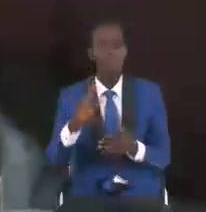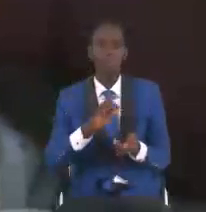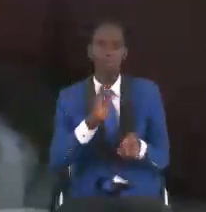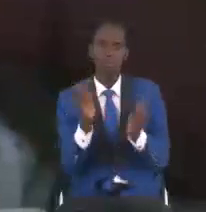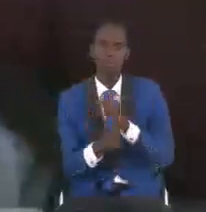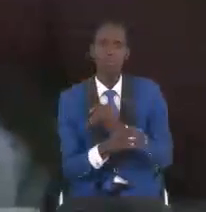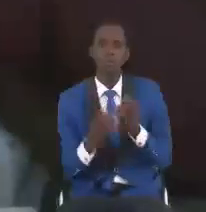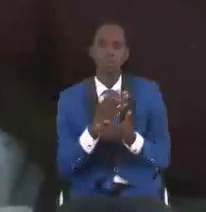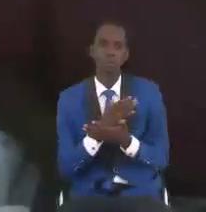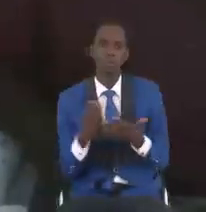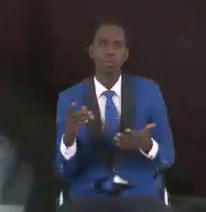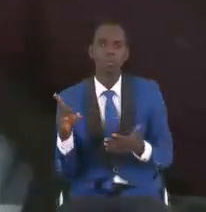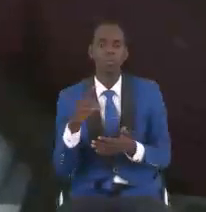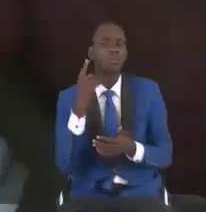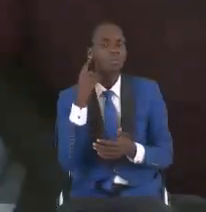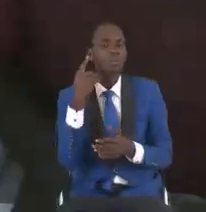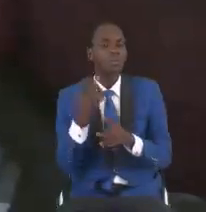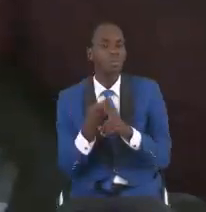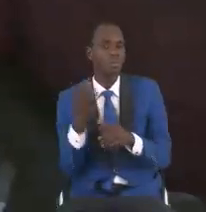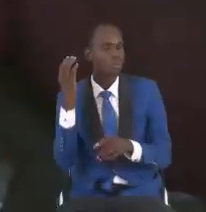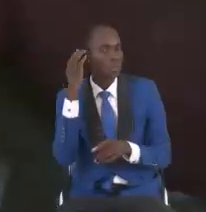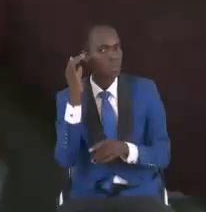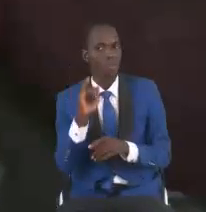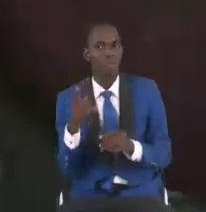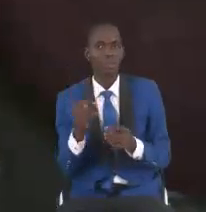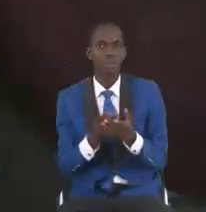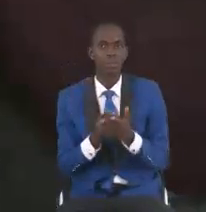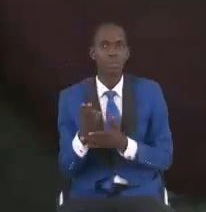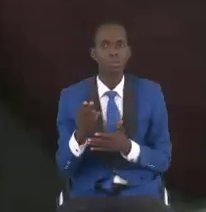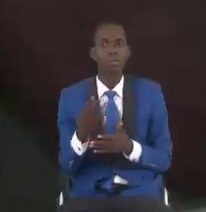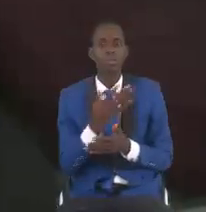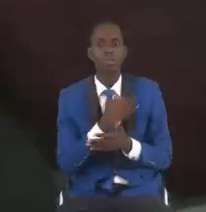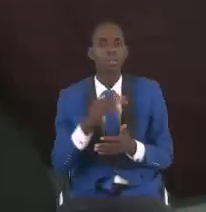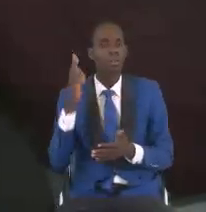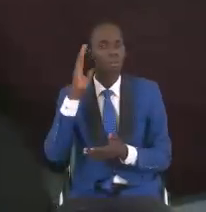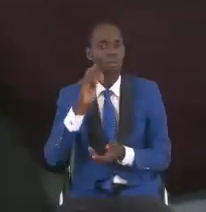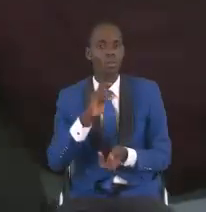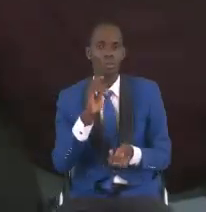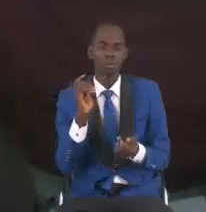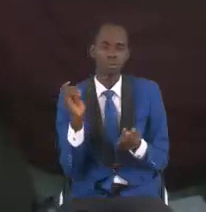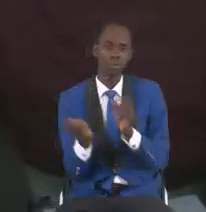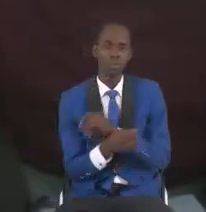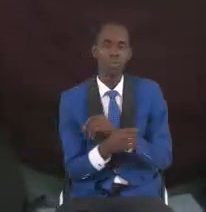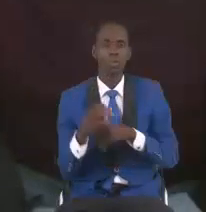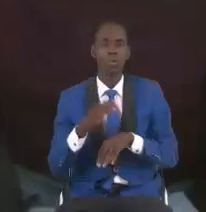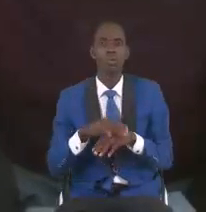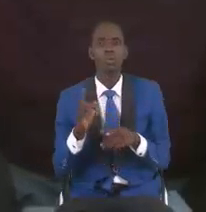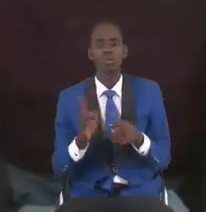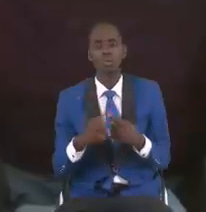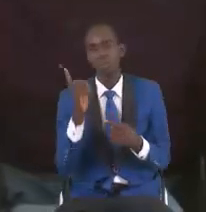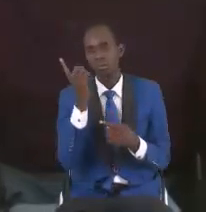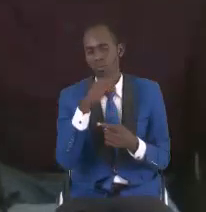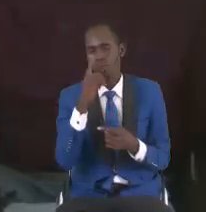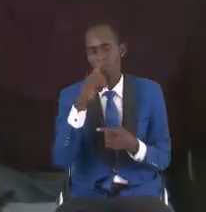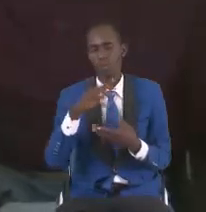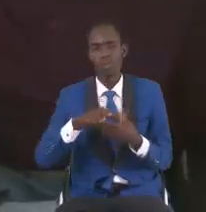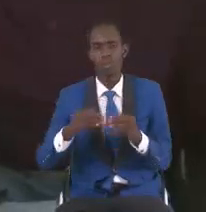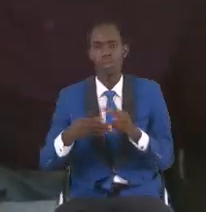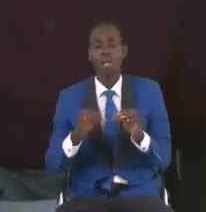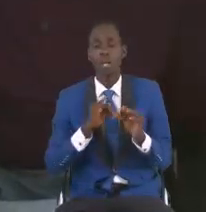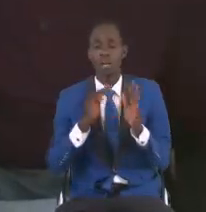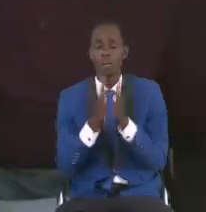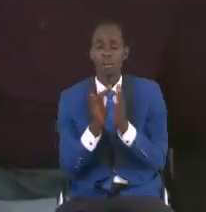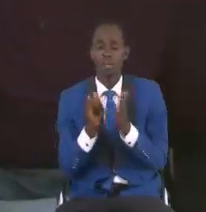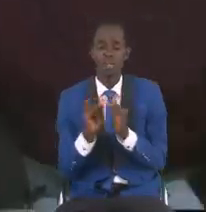their ears from hearing the truth, and it shall be turned unto fables. I pray that spirit will not